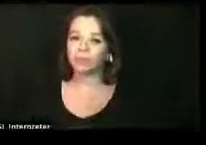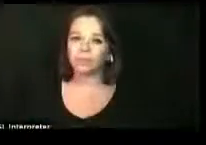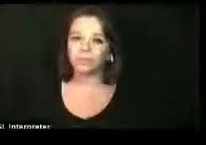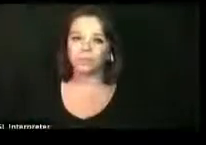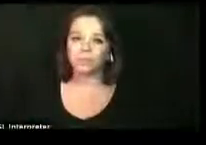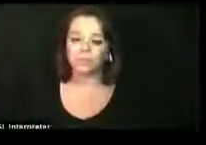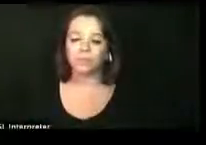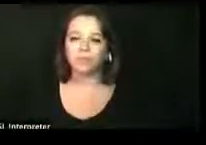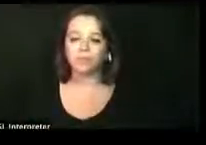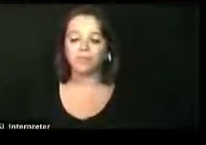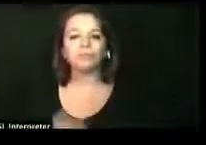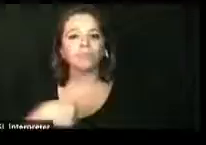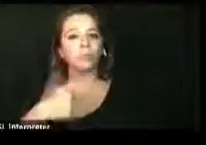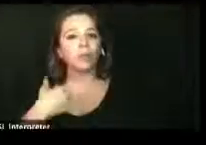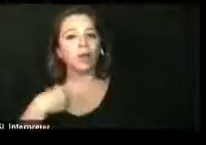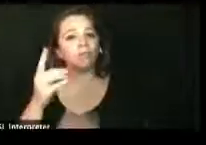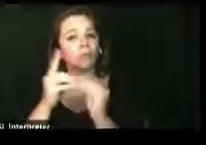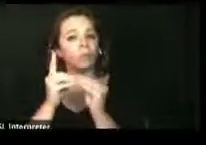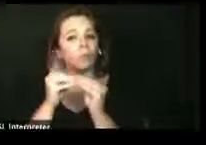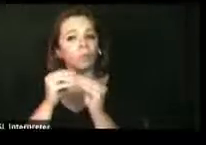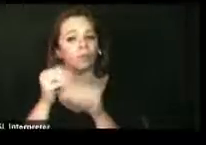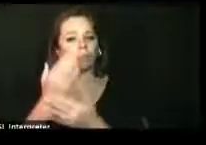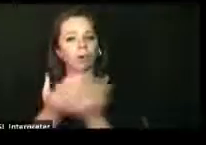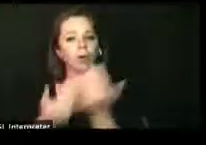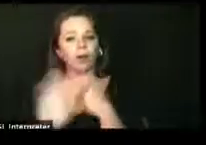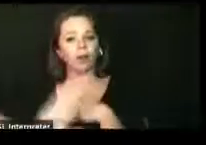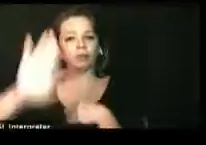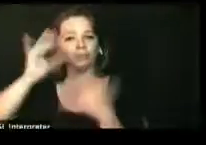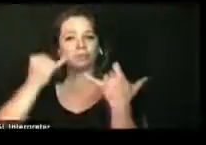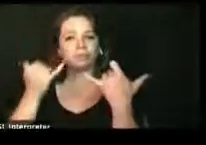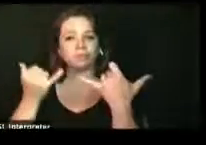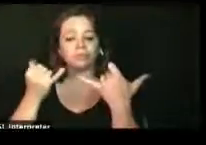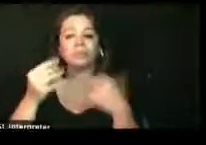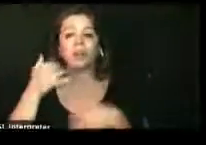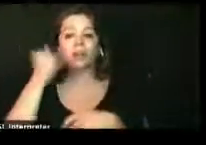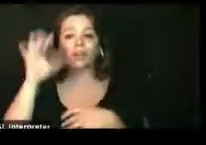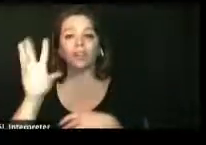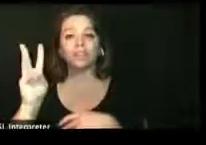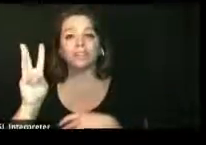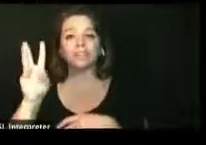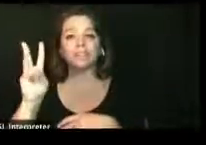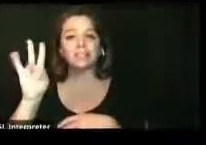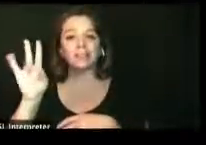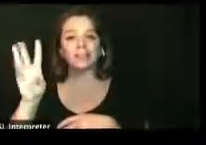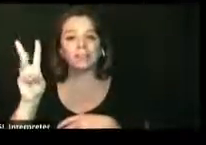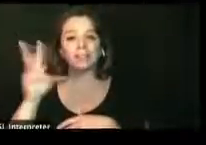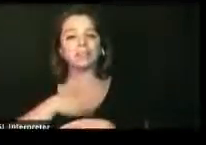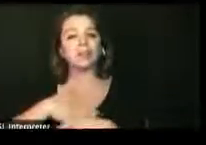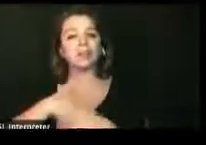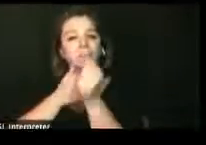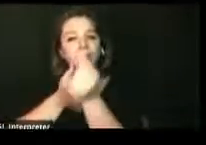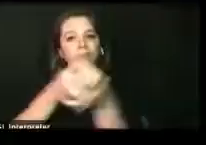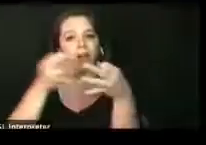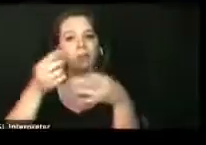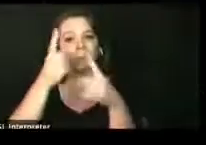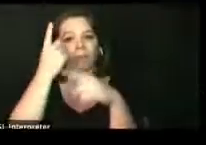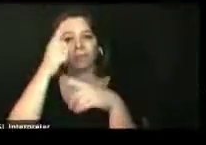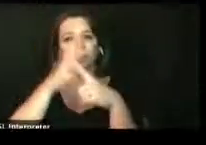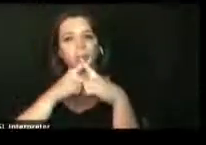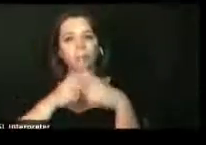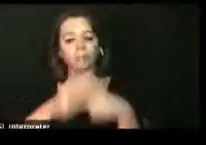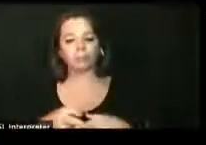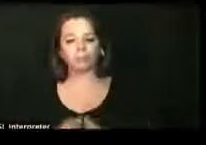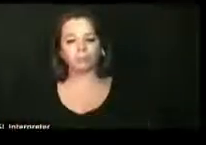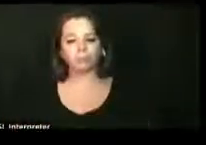We do have one more raised hand at this time. Caller 6676, if you will please follow the prompts to unmute.